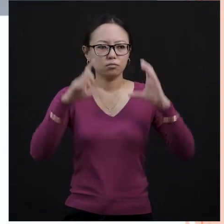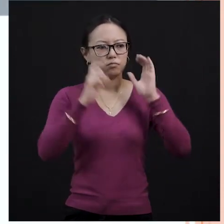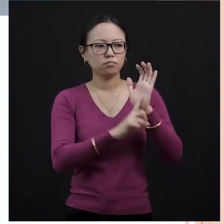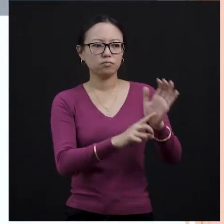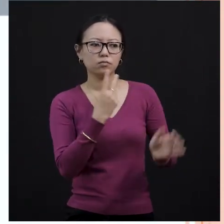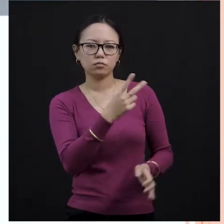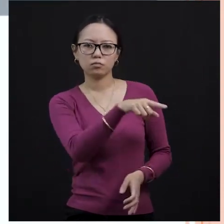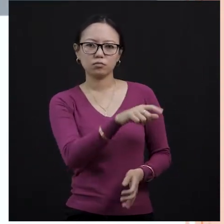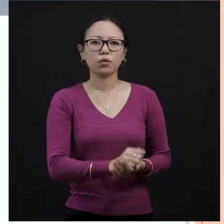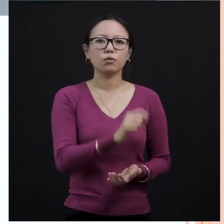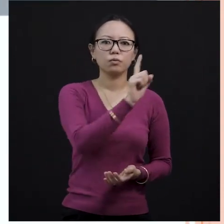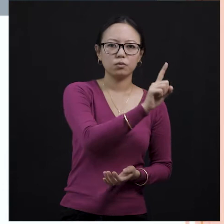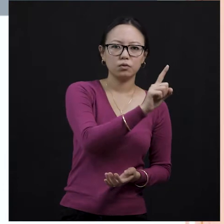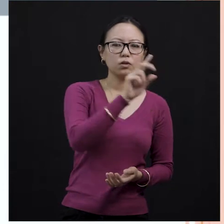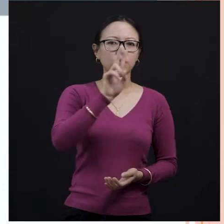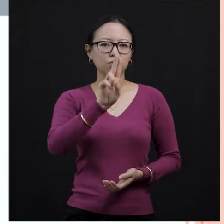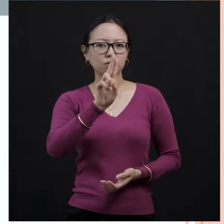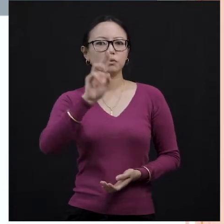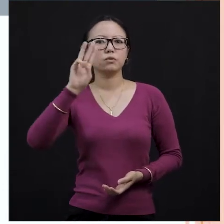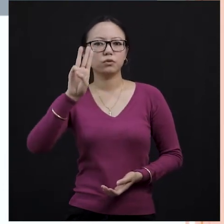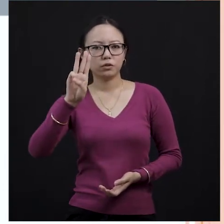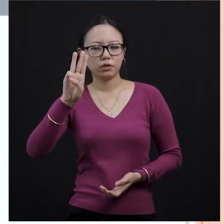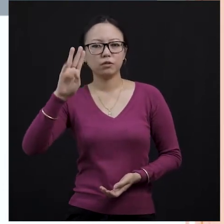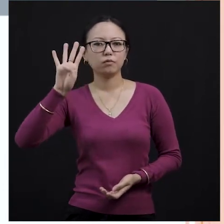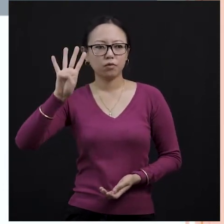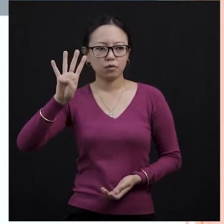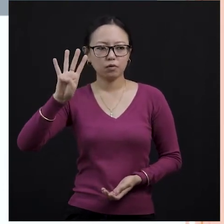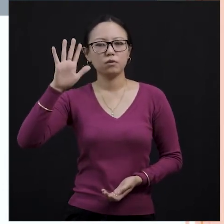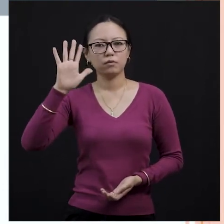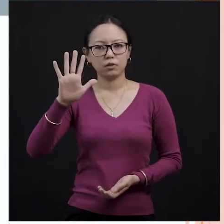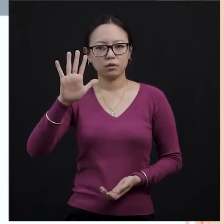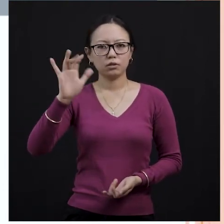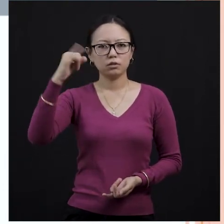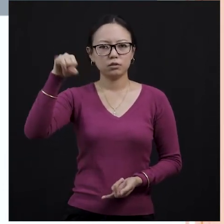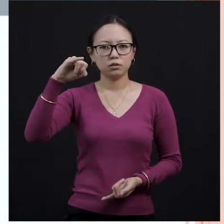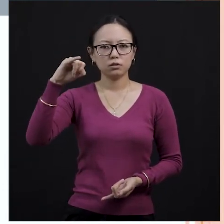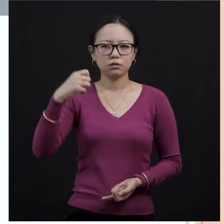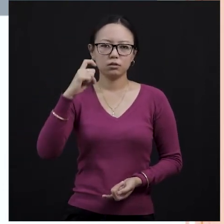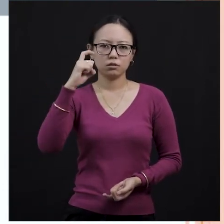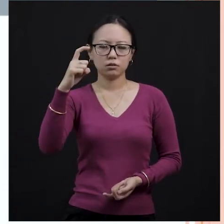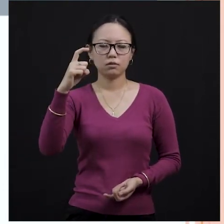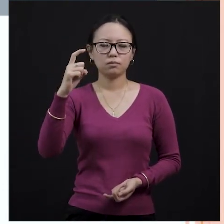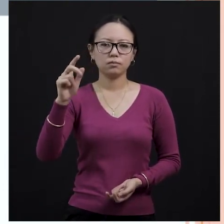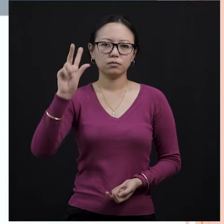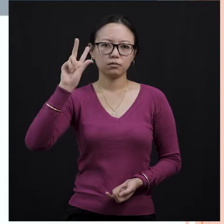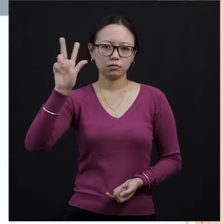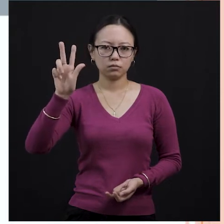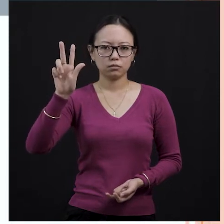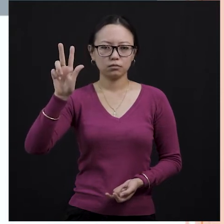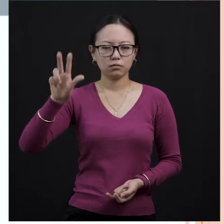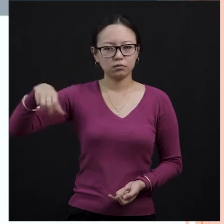1, 2, 3, 4, 5, 6,